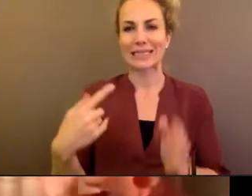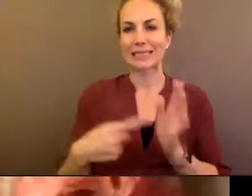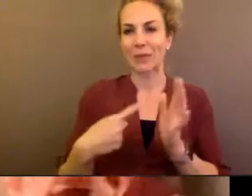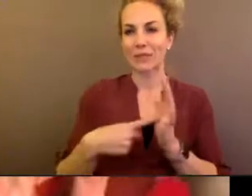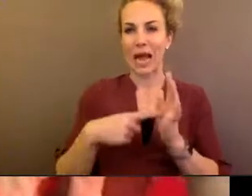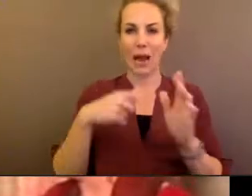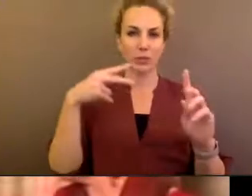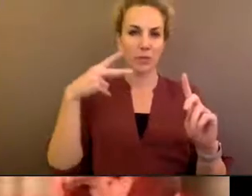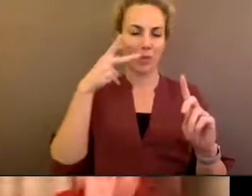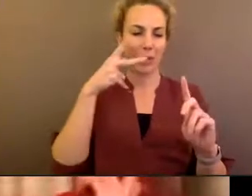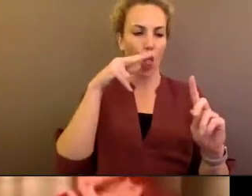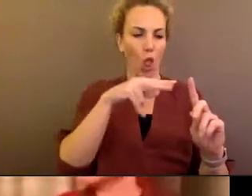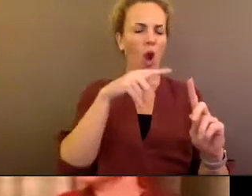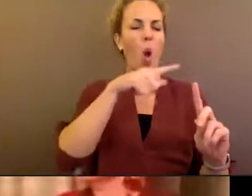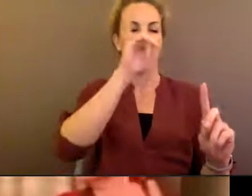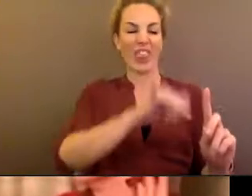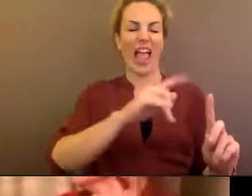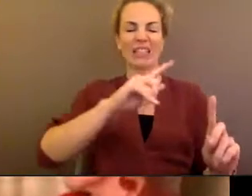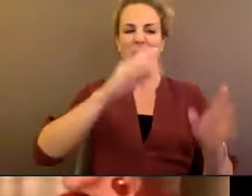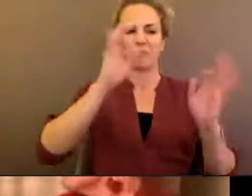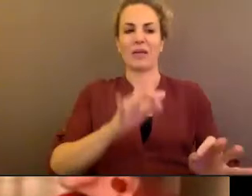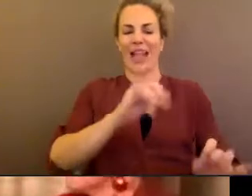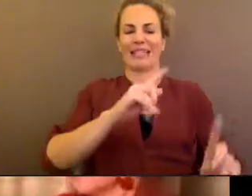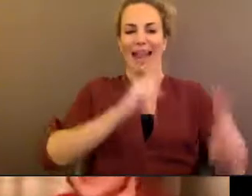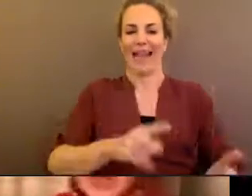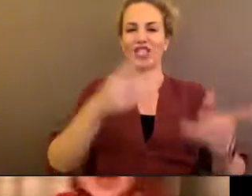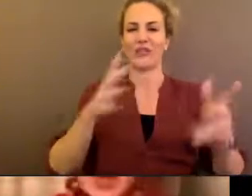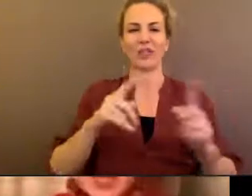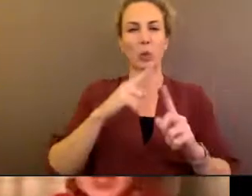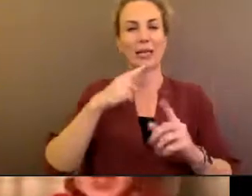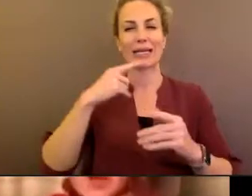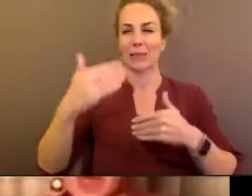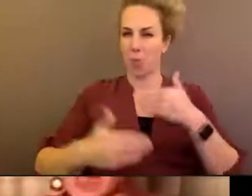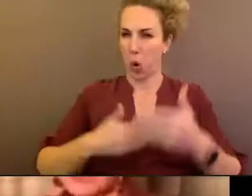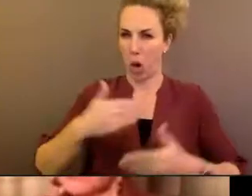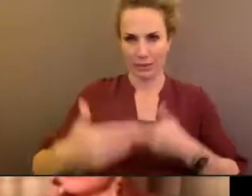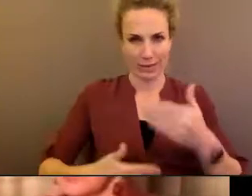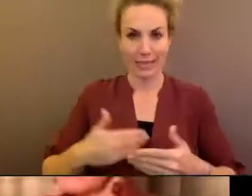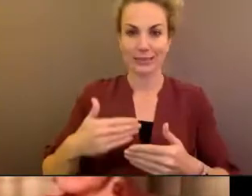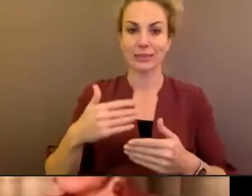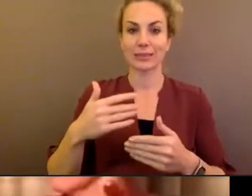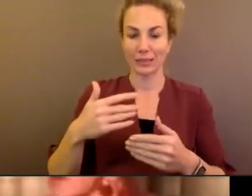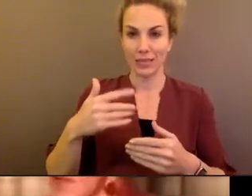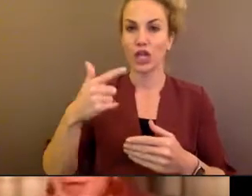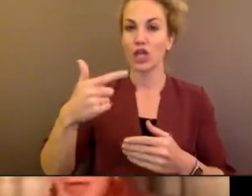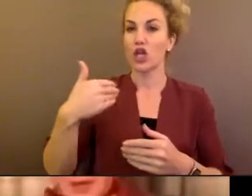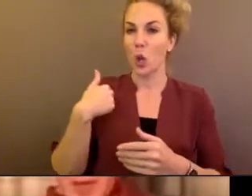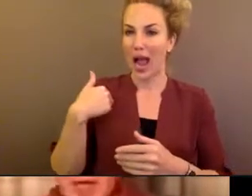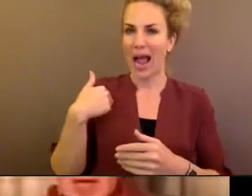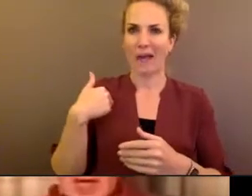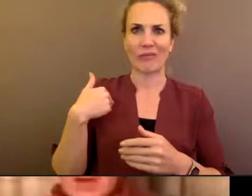the answer, I'm done, and get on with it. And it really is a process of deliberation. So when you have an ethical